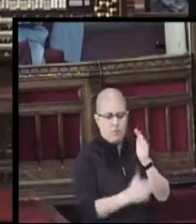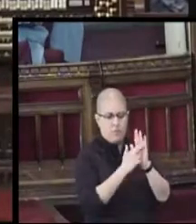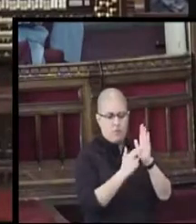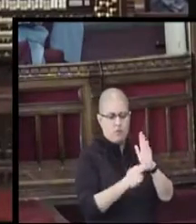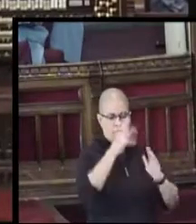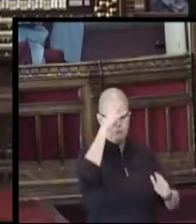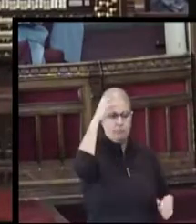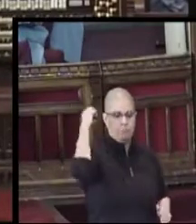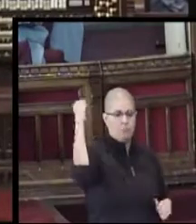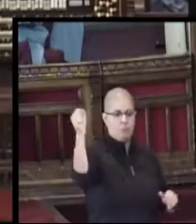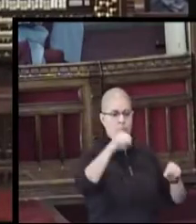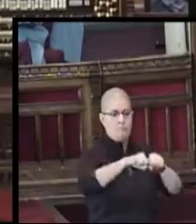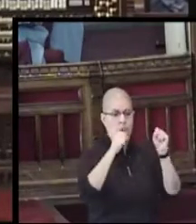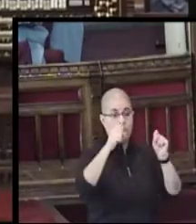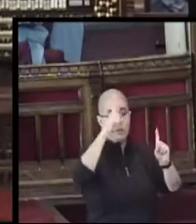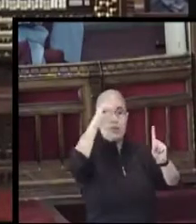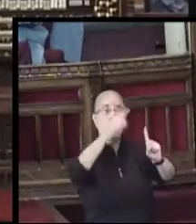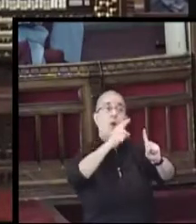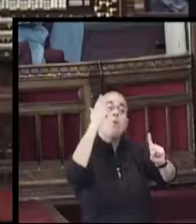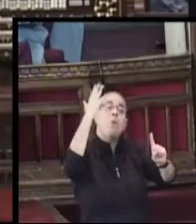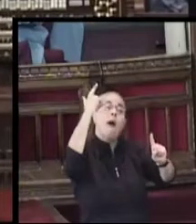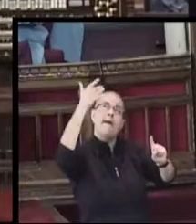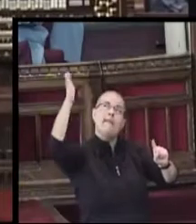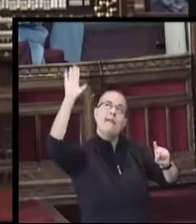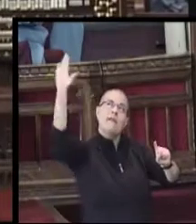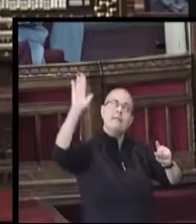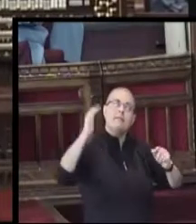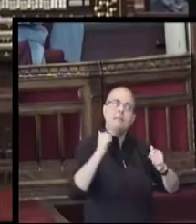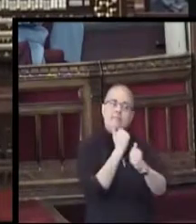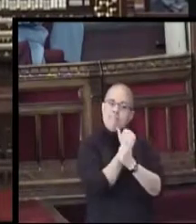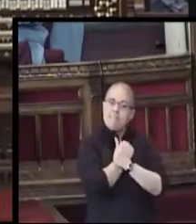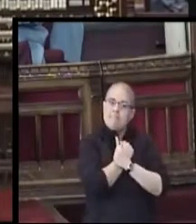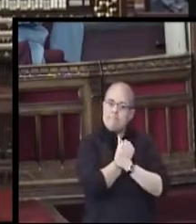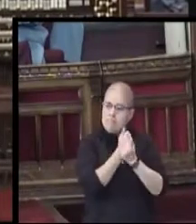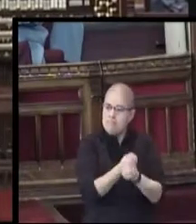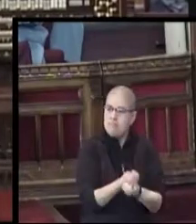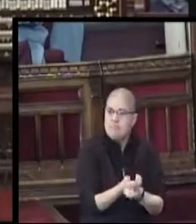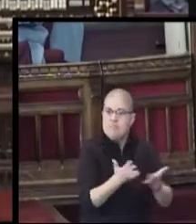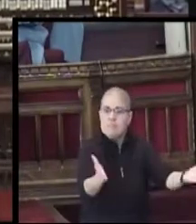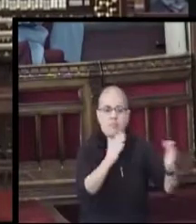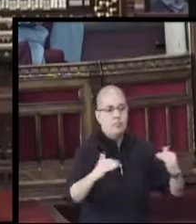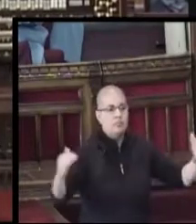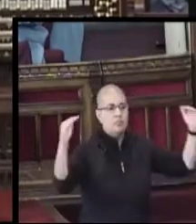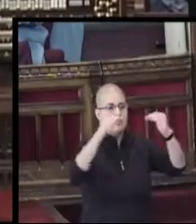for one reason only: to share God's love and to bring justice to others.